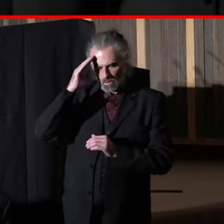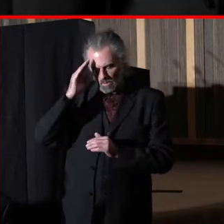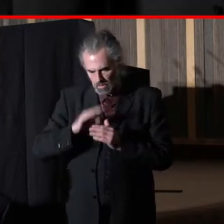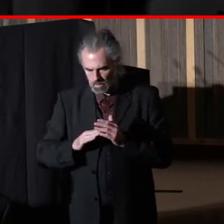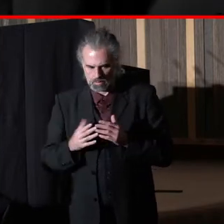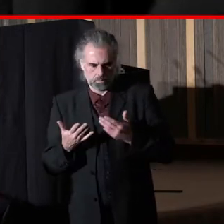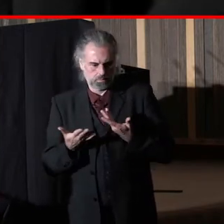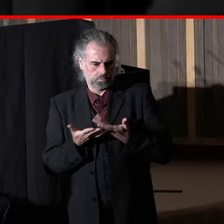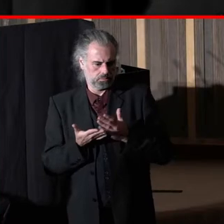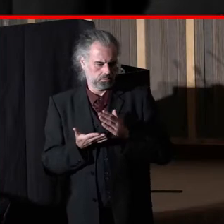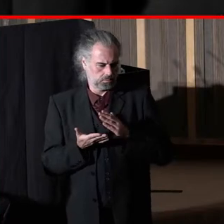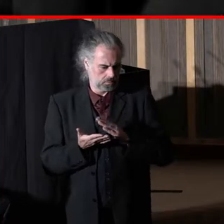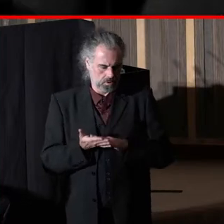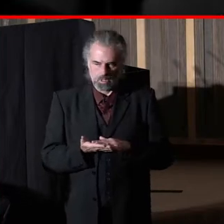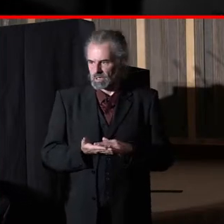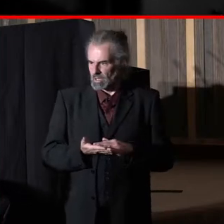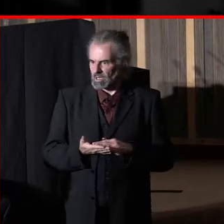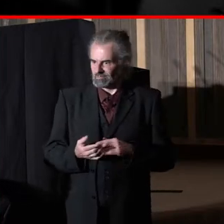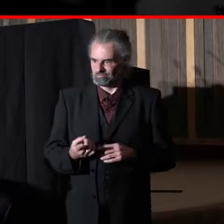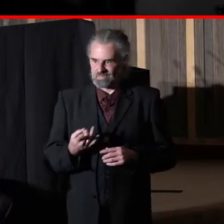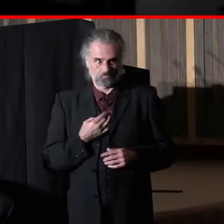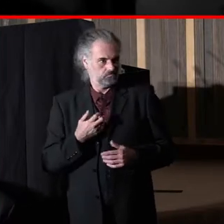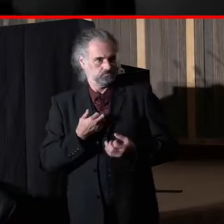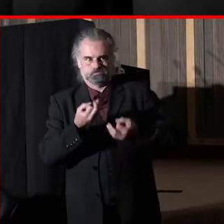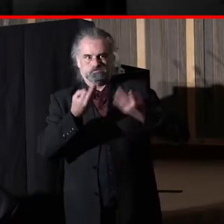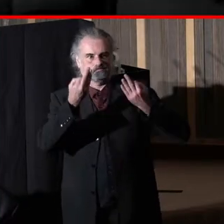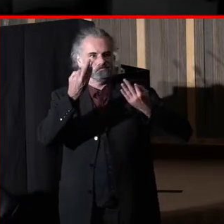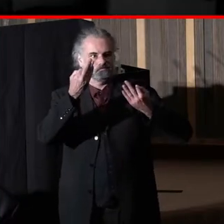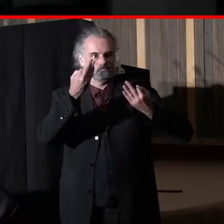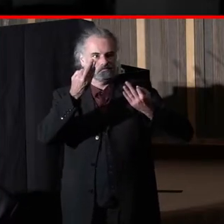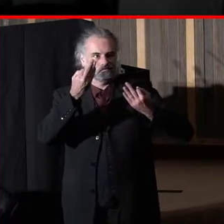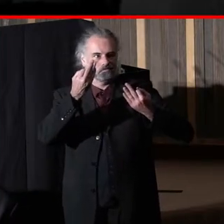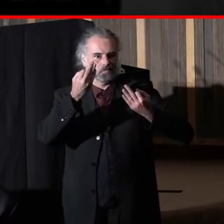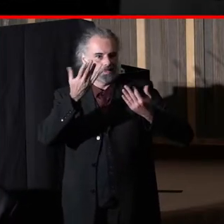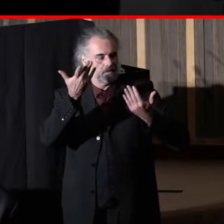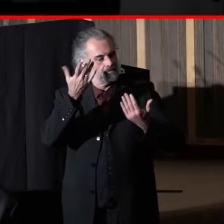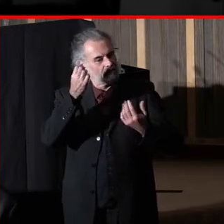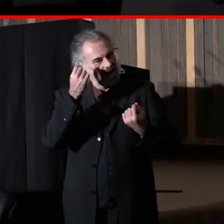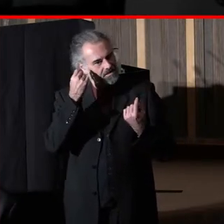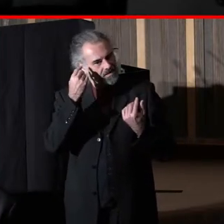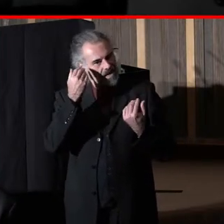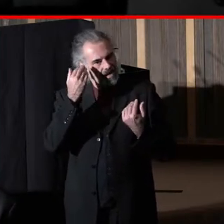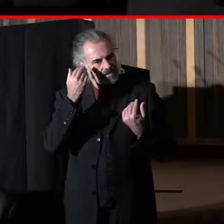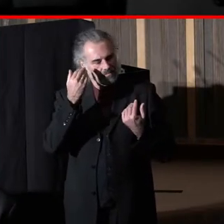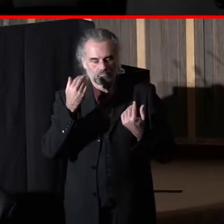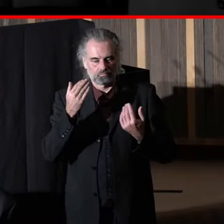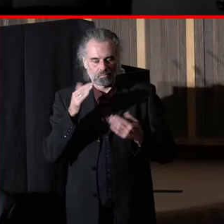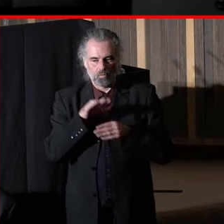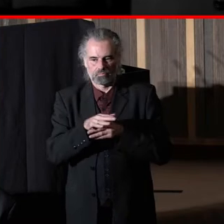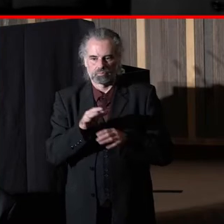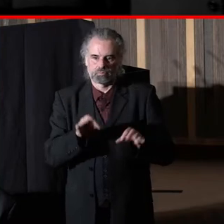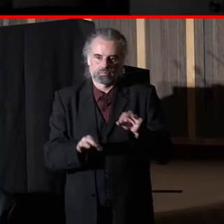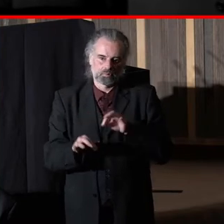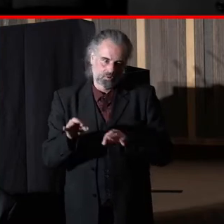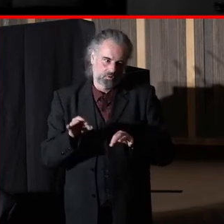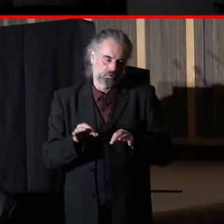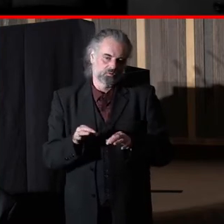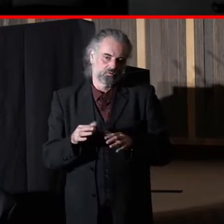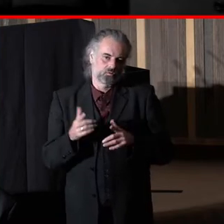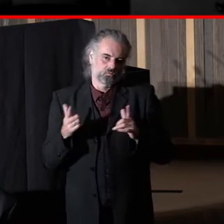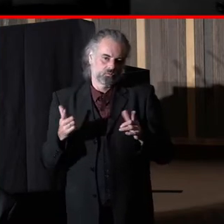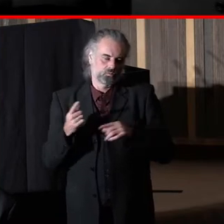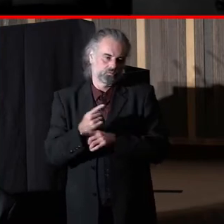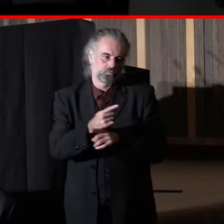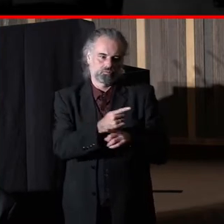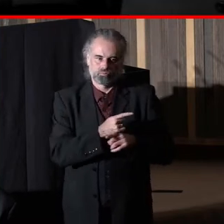across to, you know, a pleb like me. And I don't really know from science. So a lot of discussion, a lot